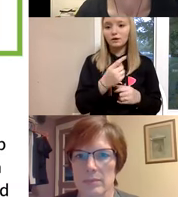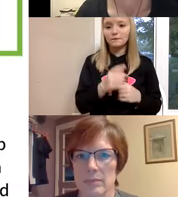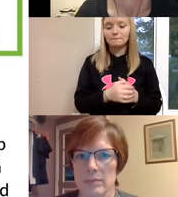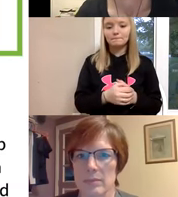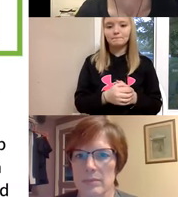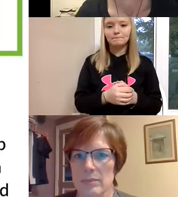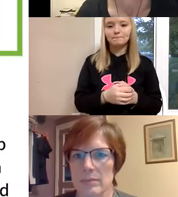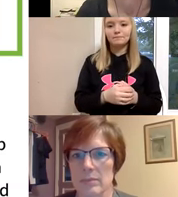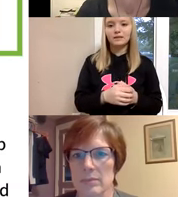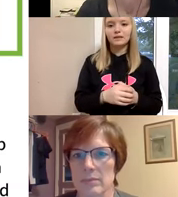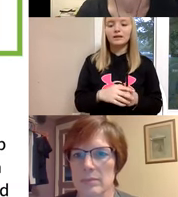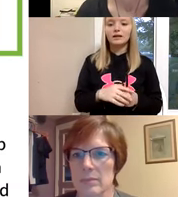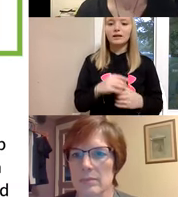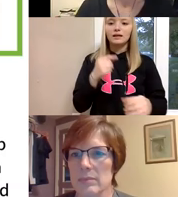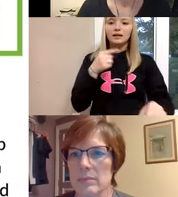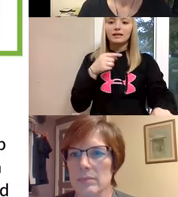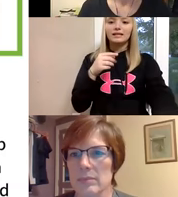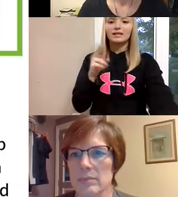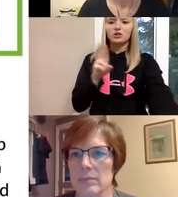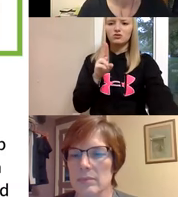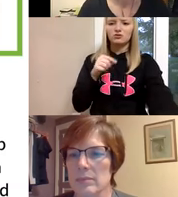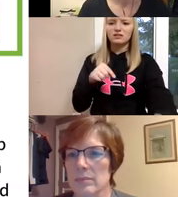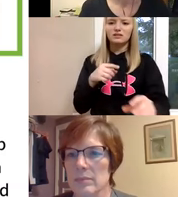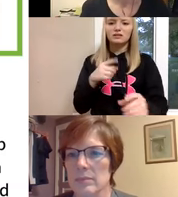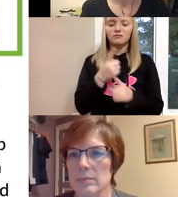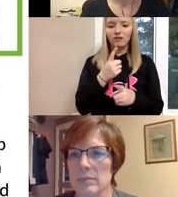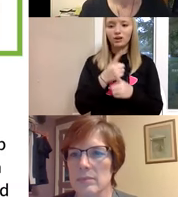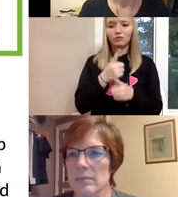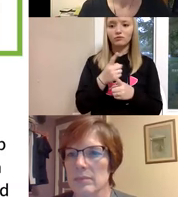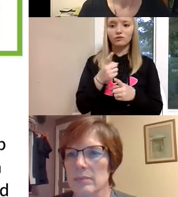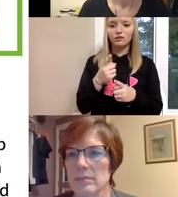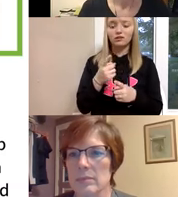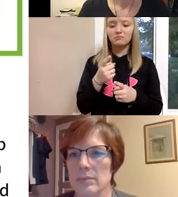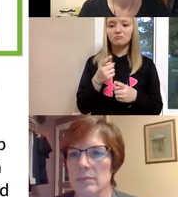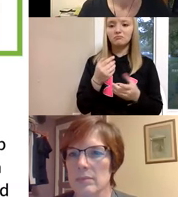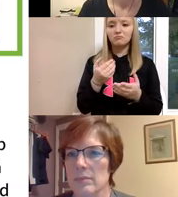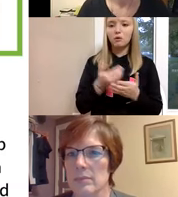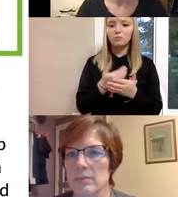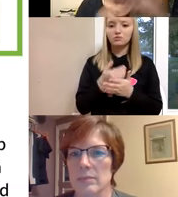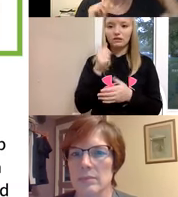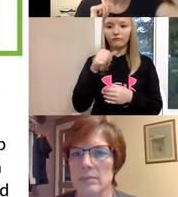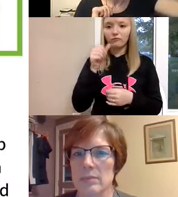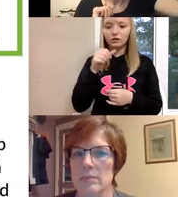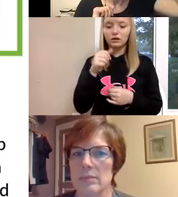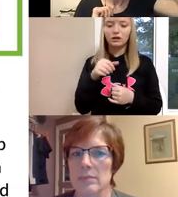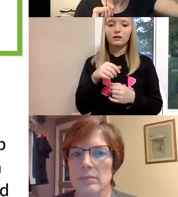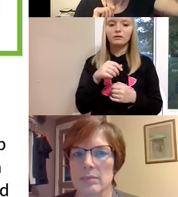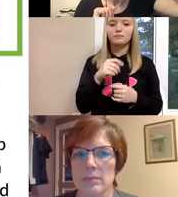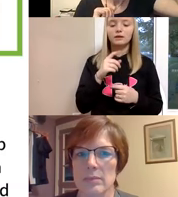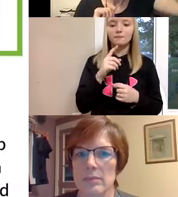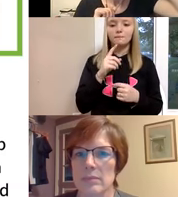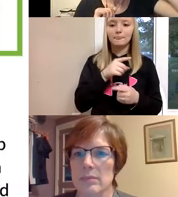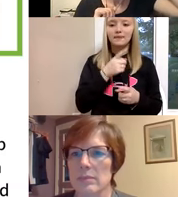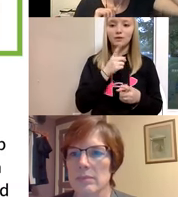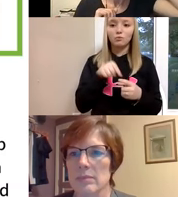He uses it on a regular, like I said, semi-regular basis, and see when he is consistently taking it, we